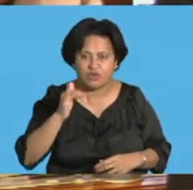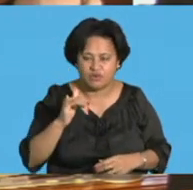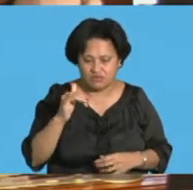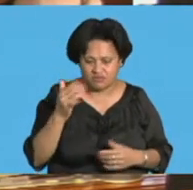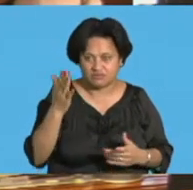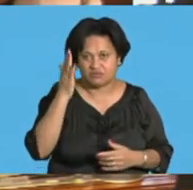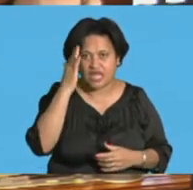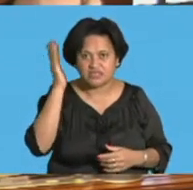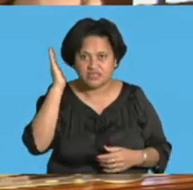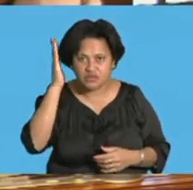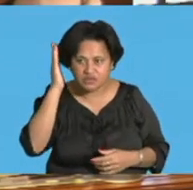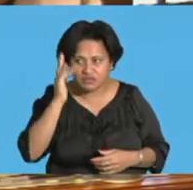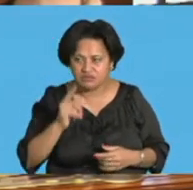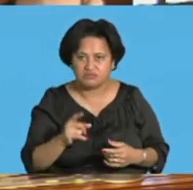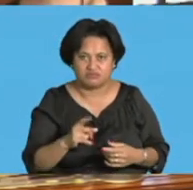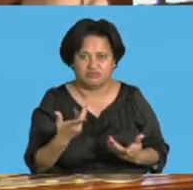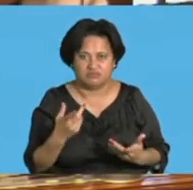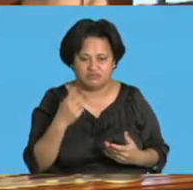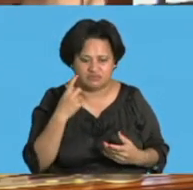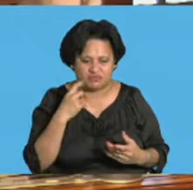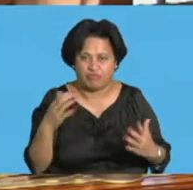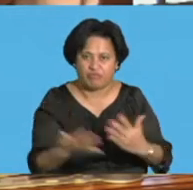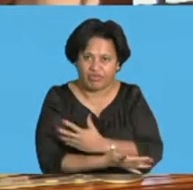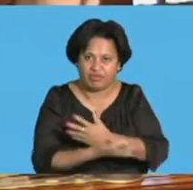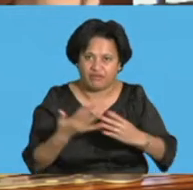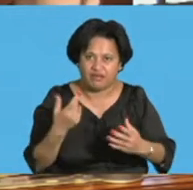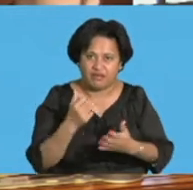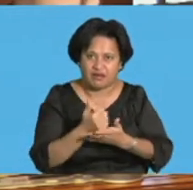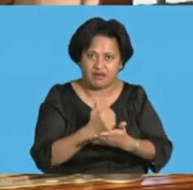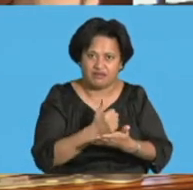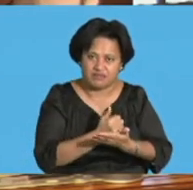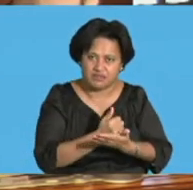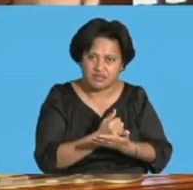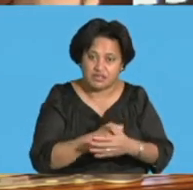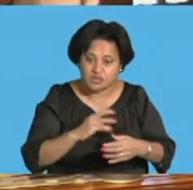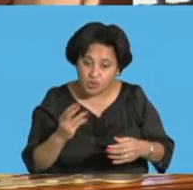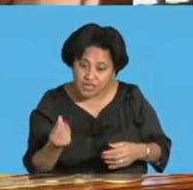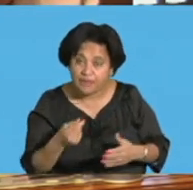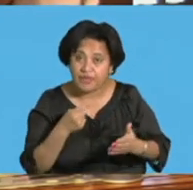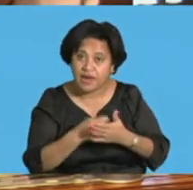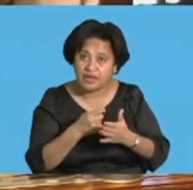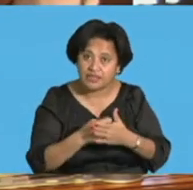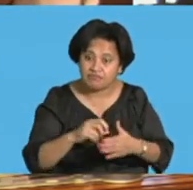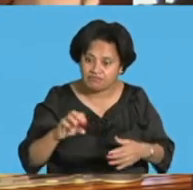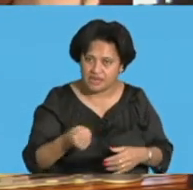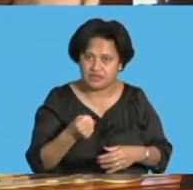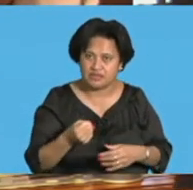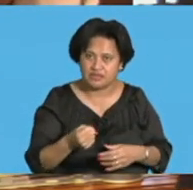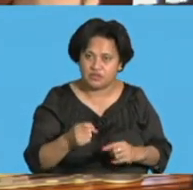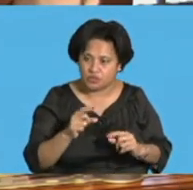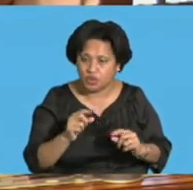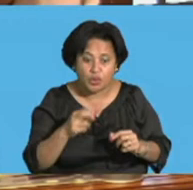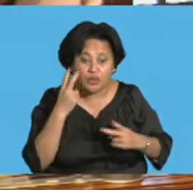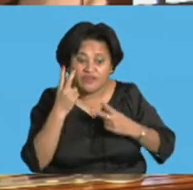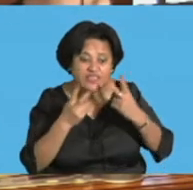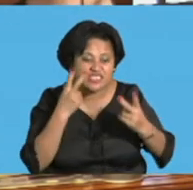discipline and accountability for public funds. Such funding must be used in the best interest of the school, yet when we visit schools, we see the compound